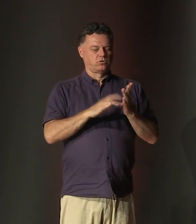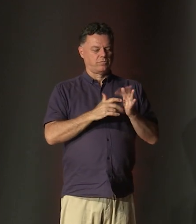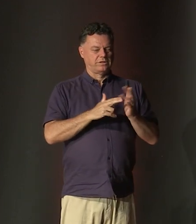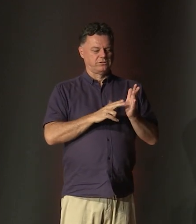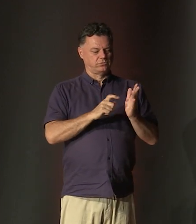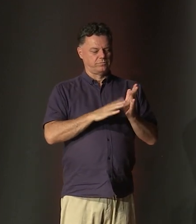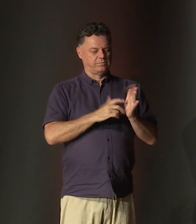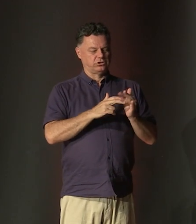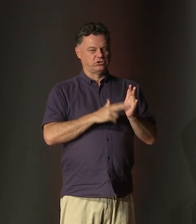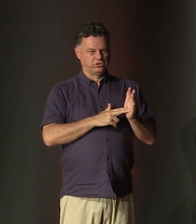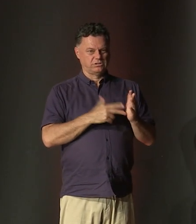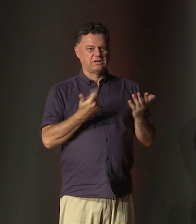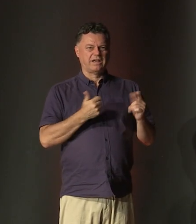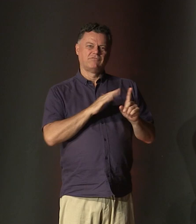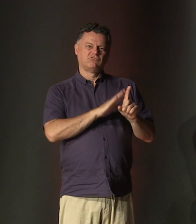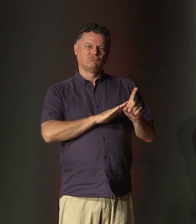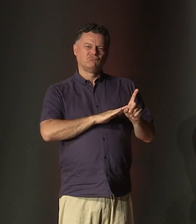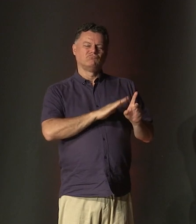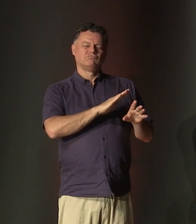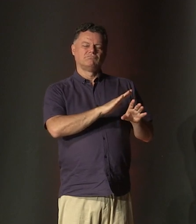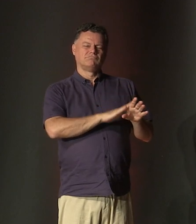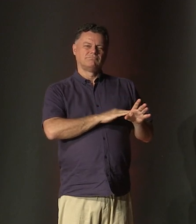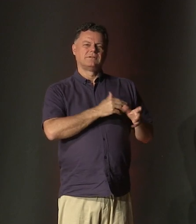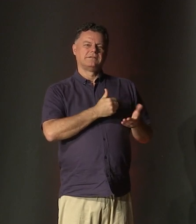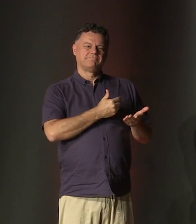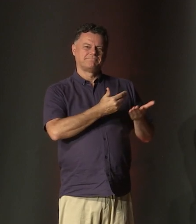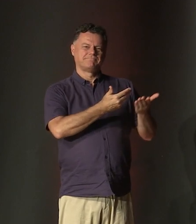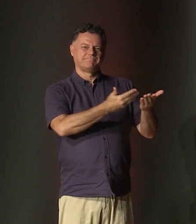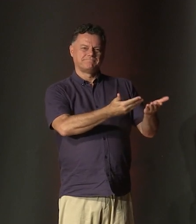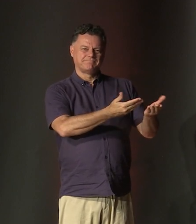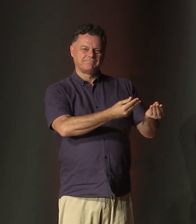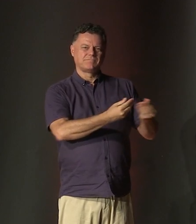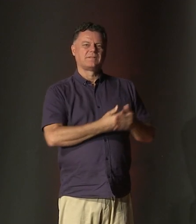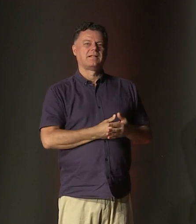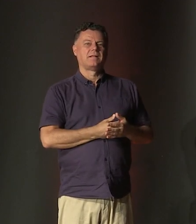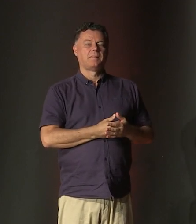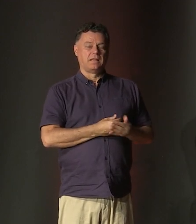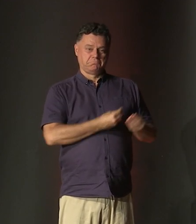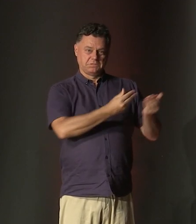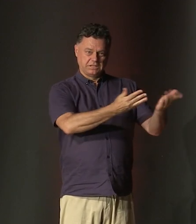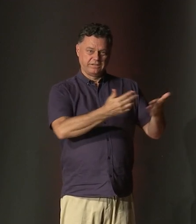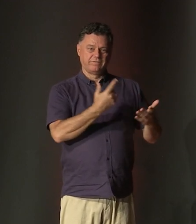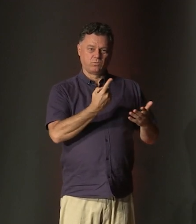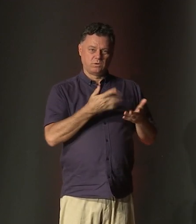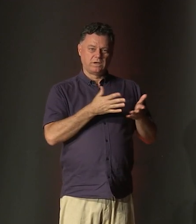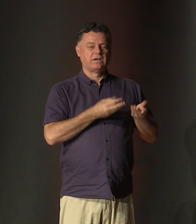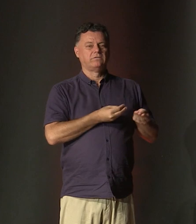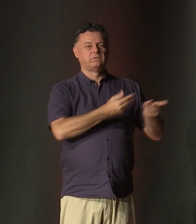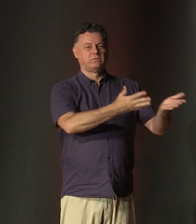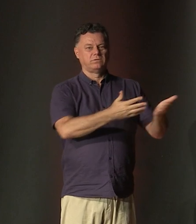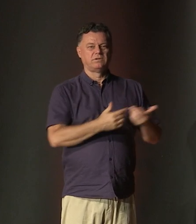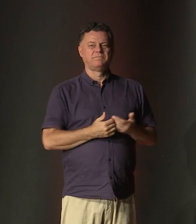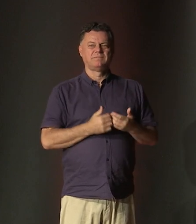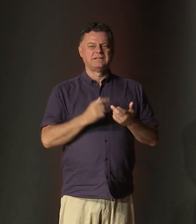from others. We can have certain fears about being compassionate towards others as well.